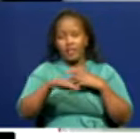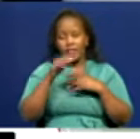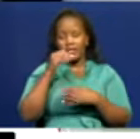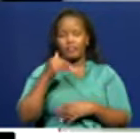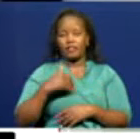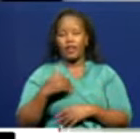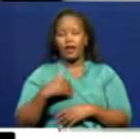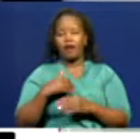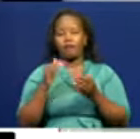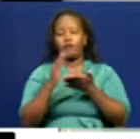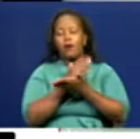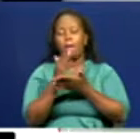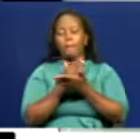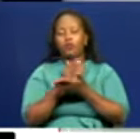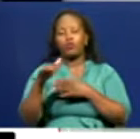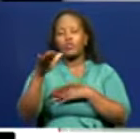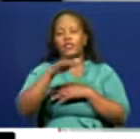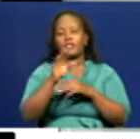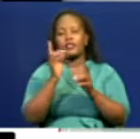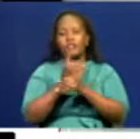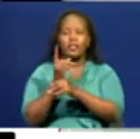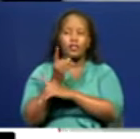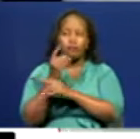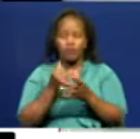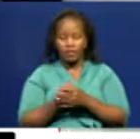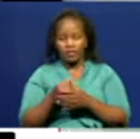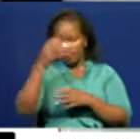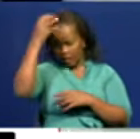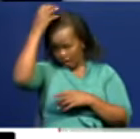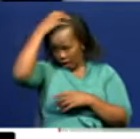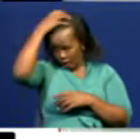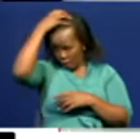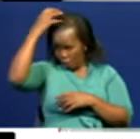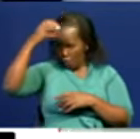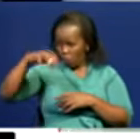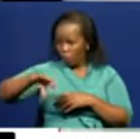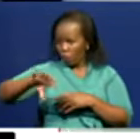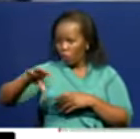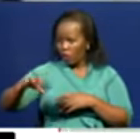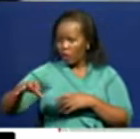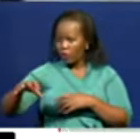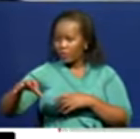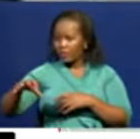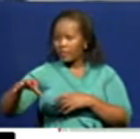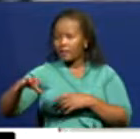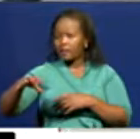Faru between Pandanguo and Witu in Lamu County.